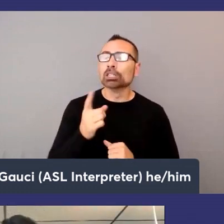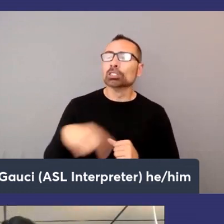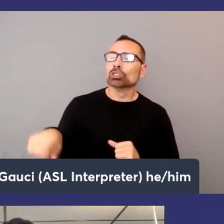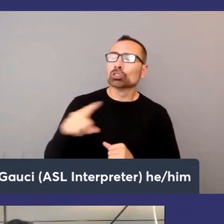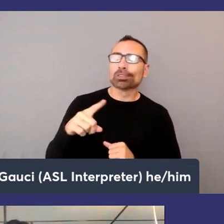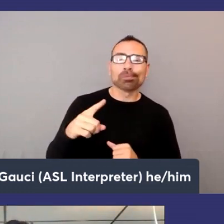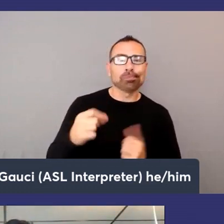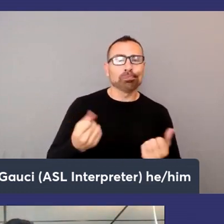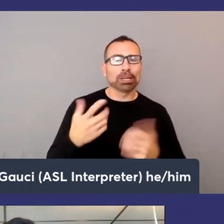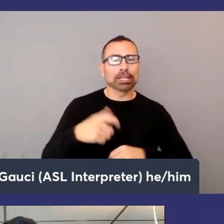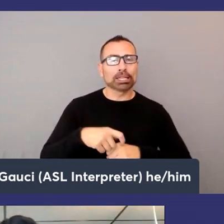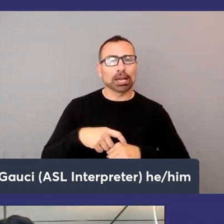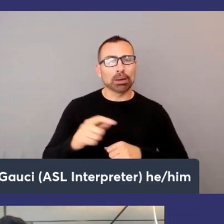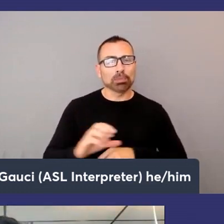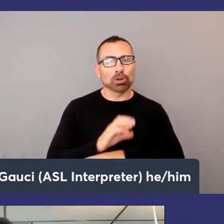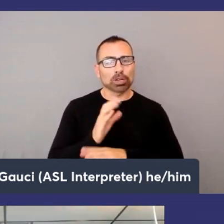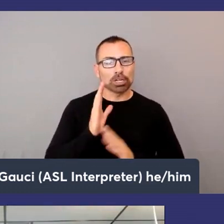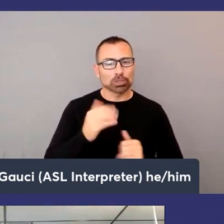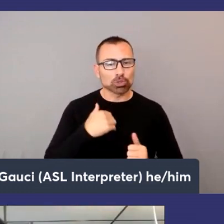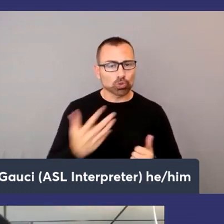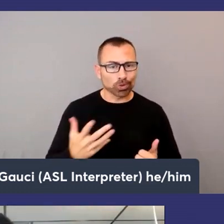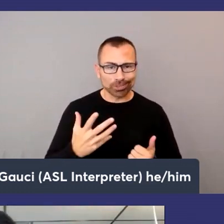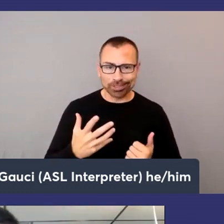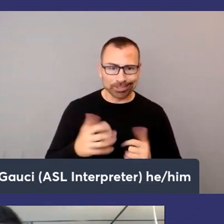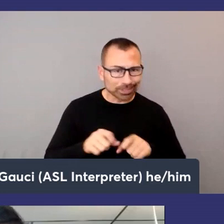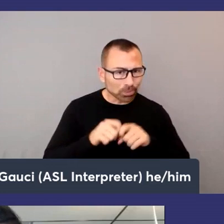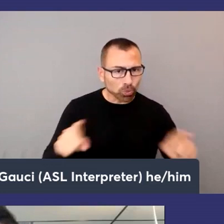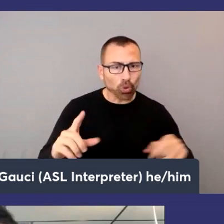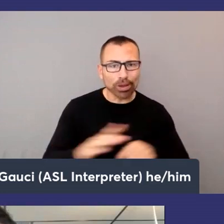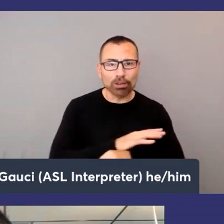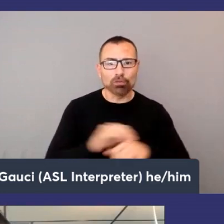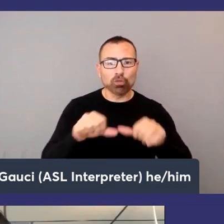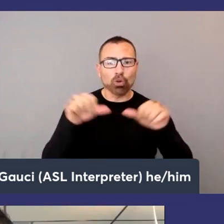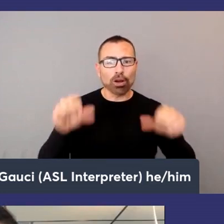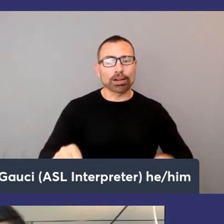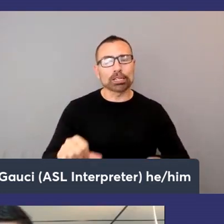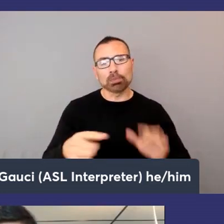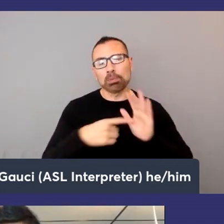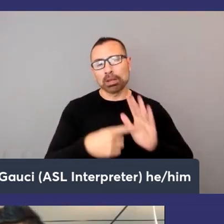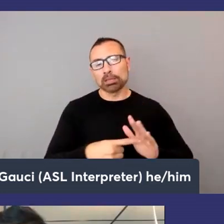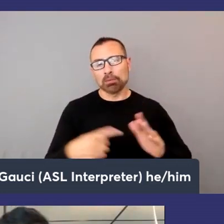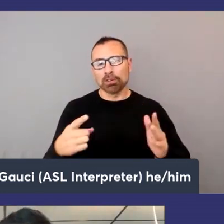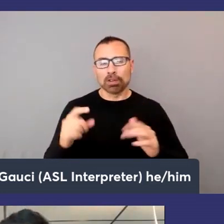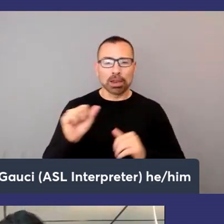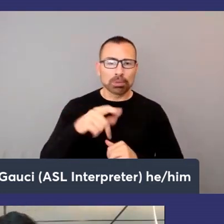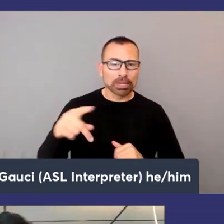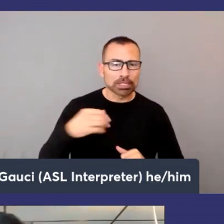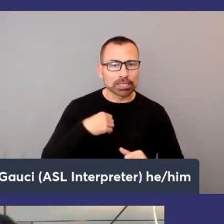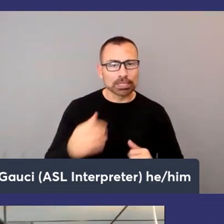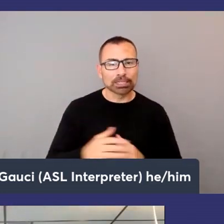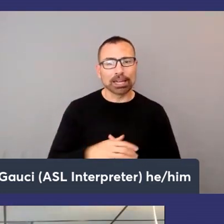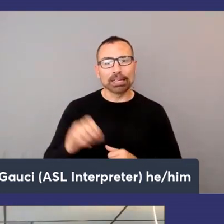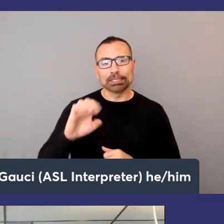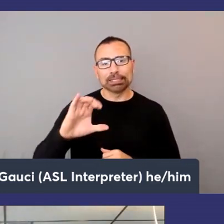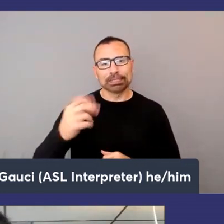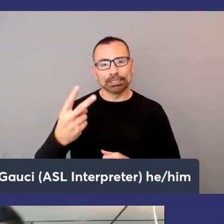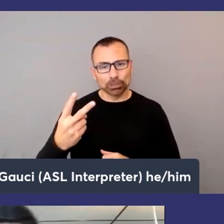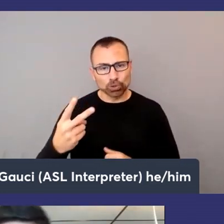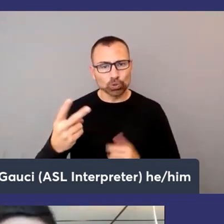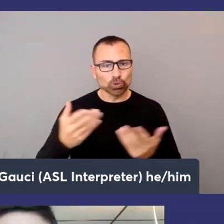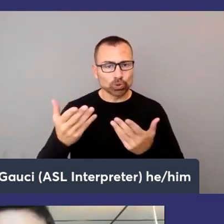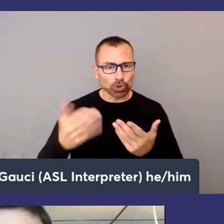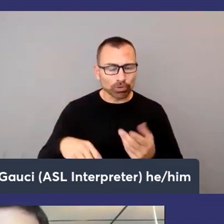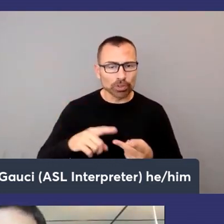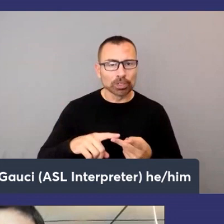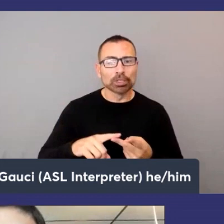happen is customer would deploy an entire architecture. Let's say an example of an application that has some VPC, some EC2 servers, some S3, and then maybe perhaps